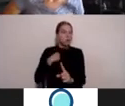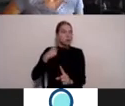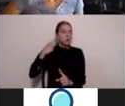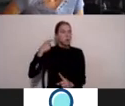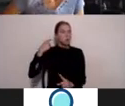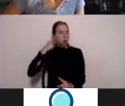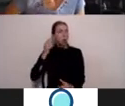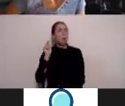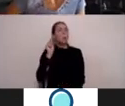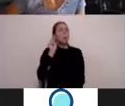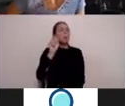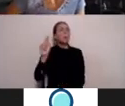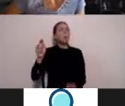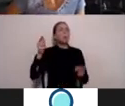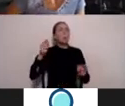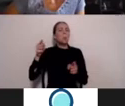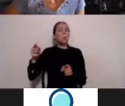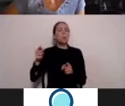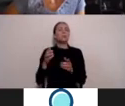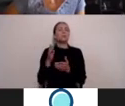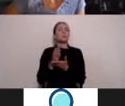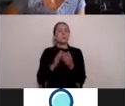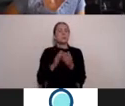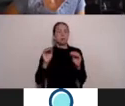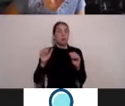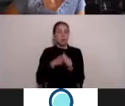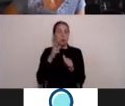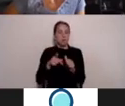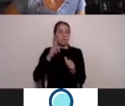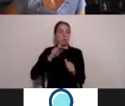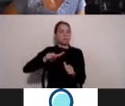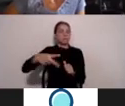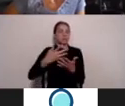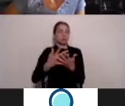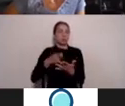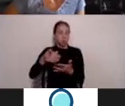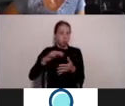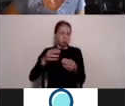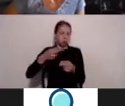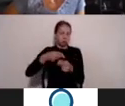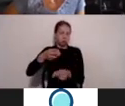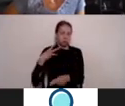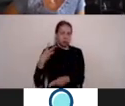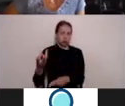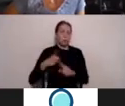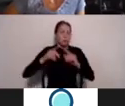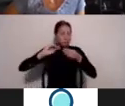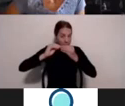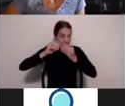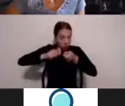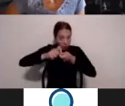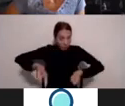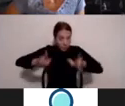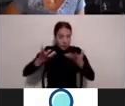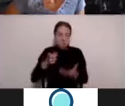of some loss to follow-up for second screens, as you mentioned in Washington, but I don't have any statistics on that at this time, but I